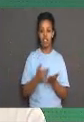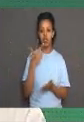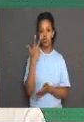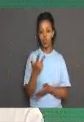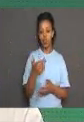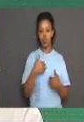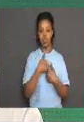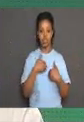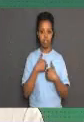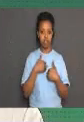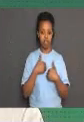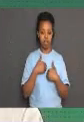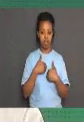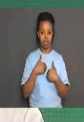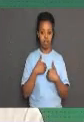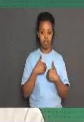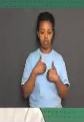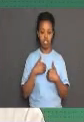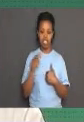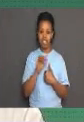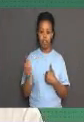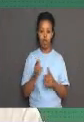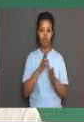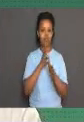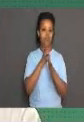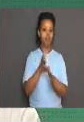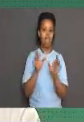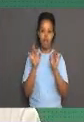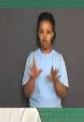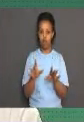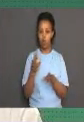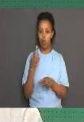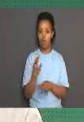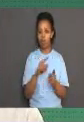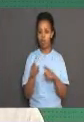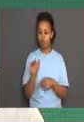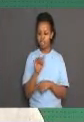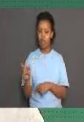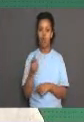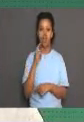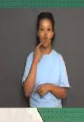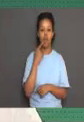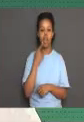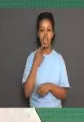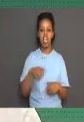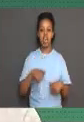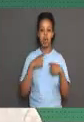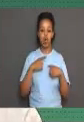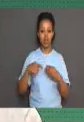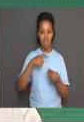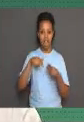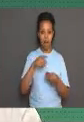three organisms do not share a common ancestor, or even similar habitats